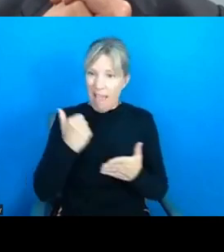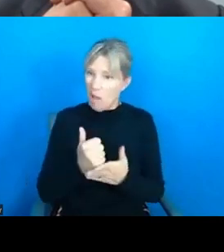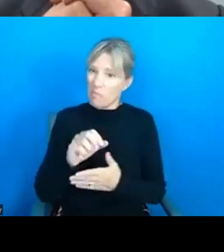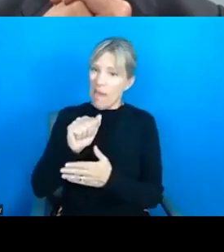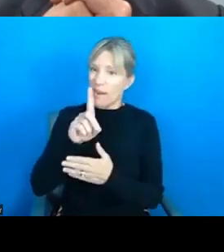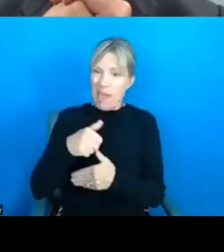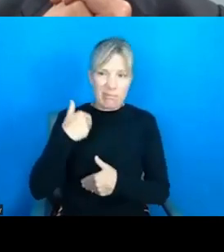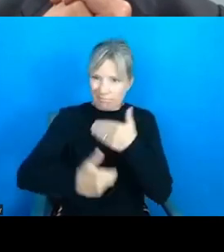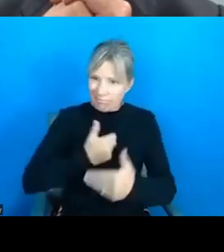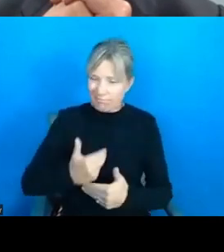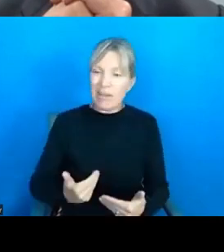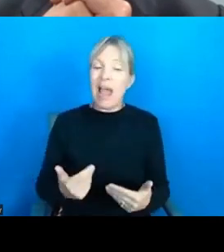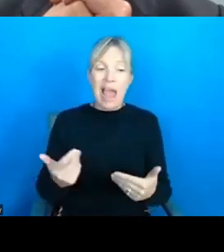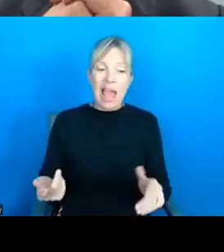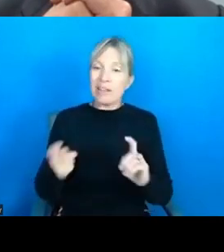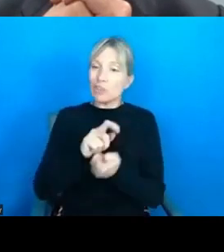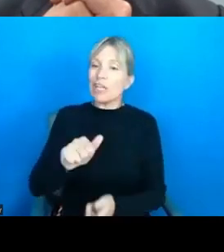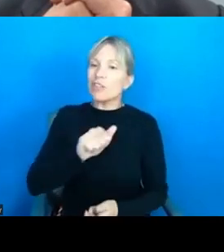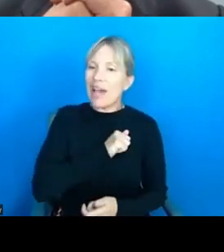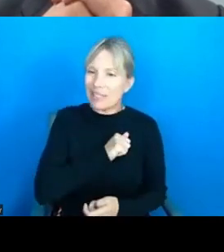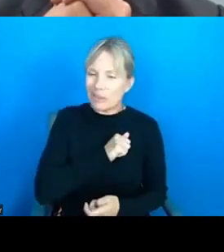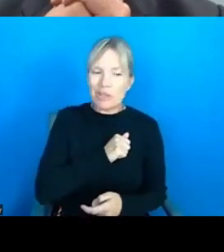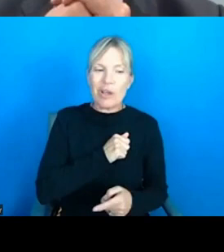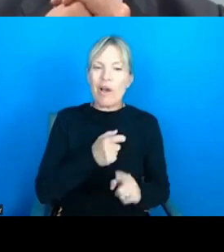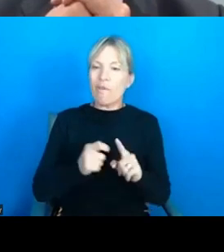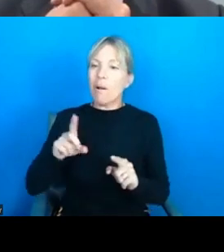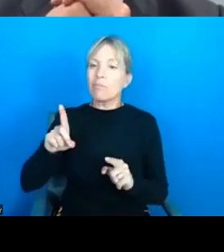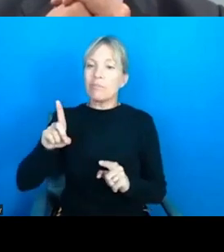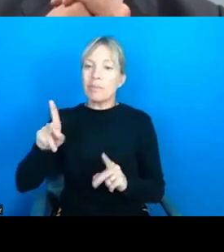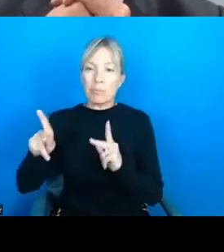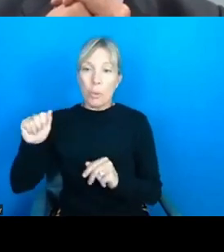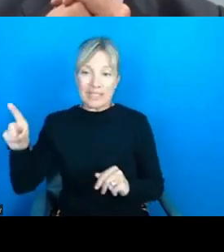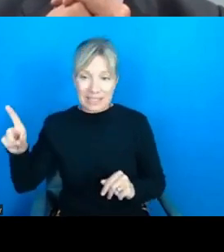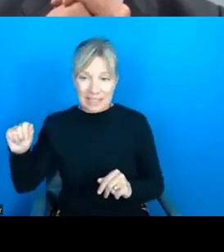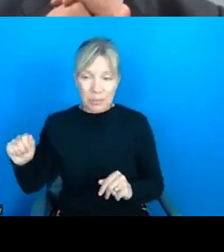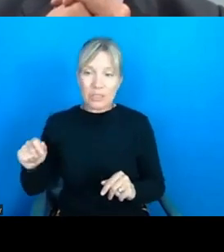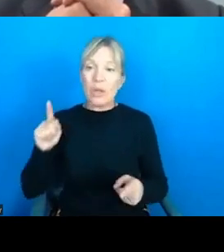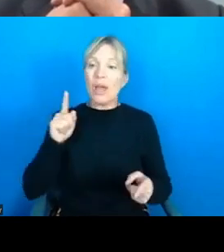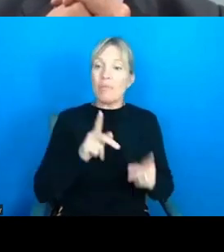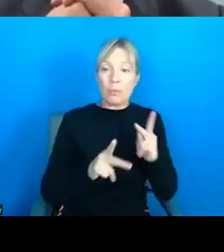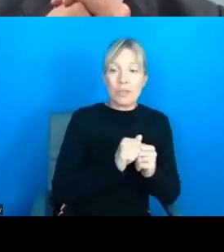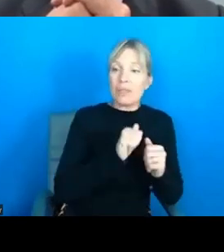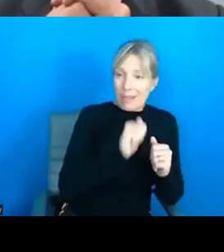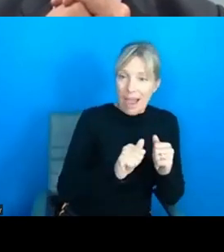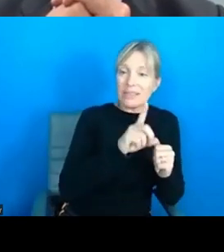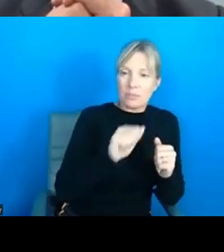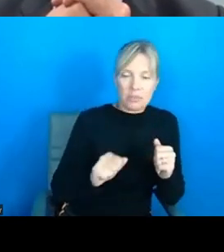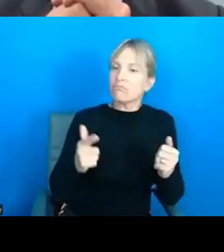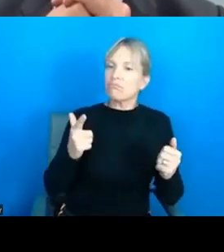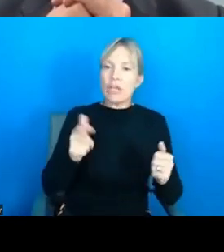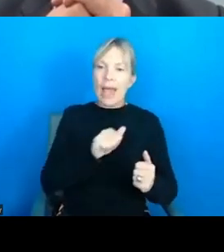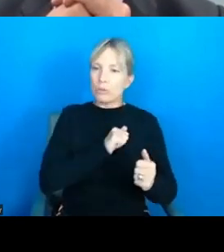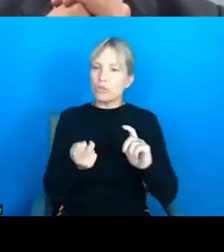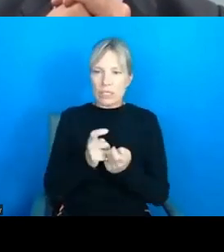ADA. And a change of attitudes on the part of disabled and non-disabled people toward disability has occurred. Now, we still have